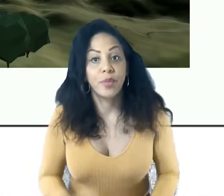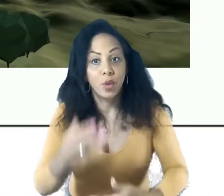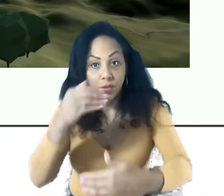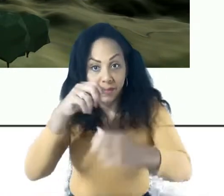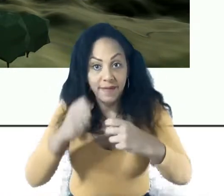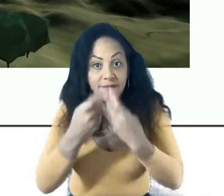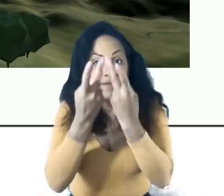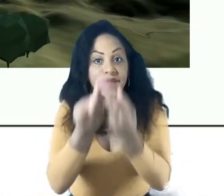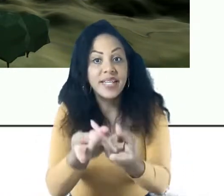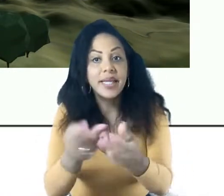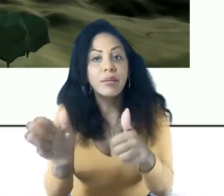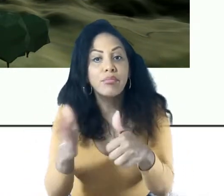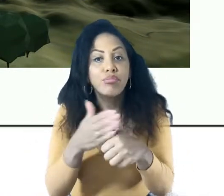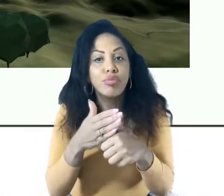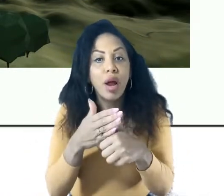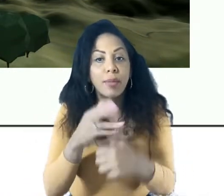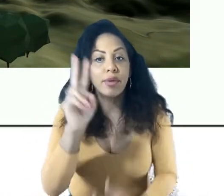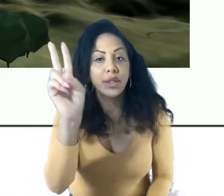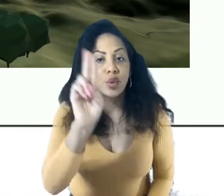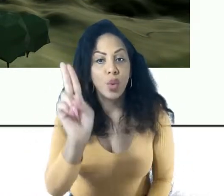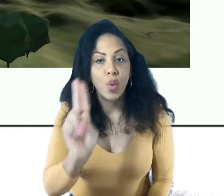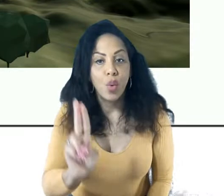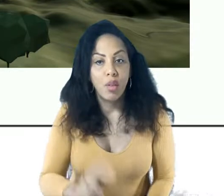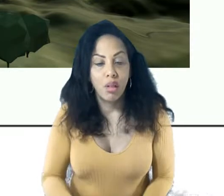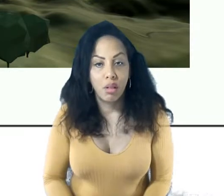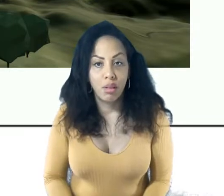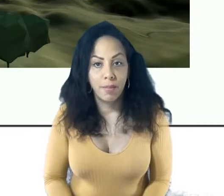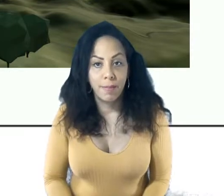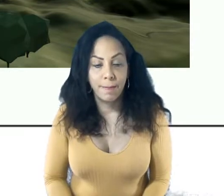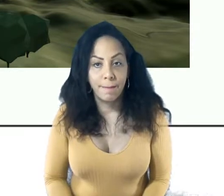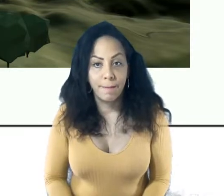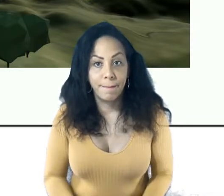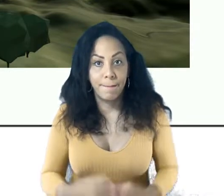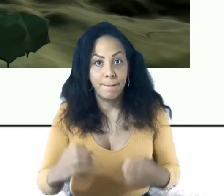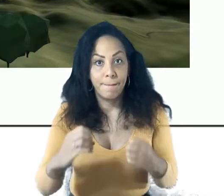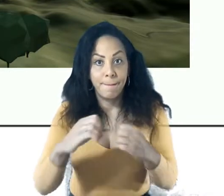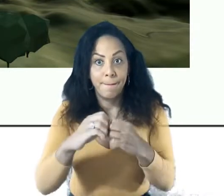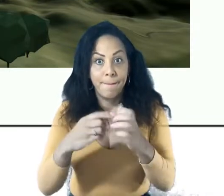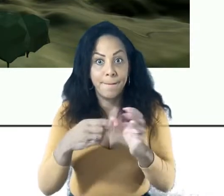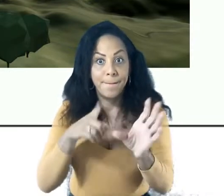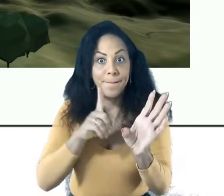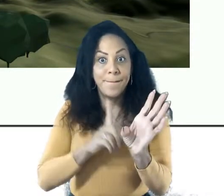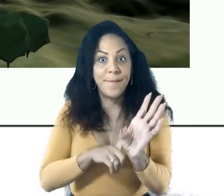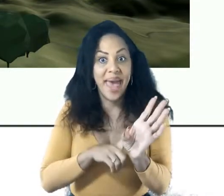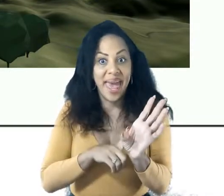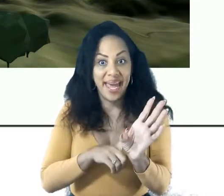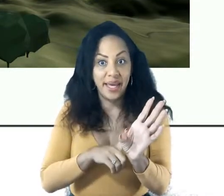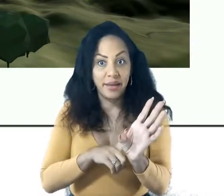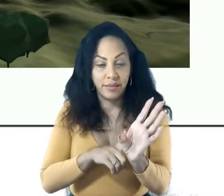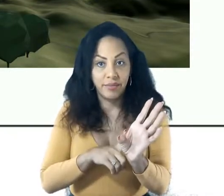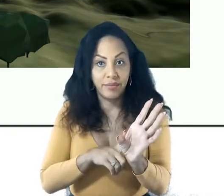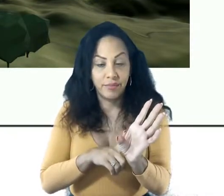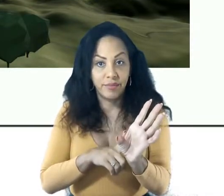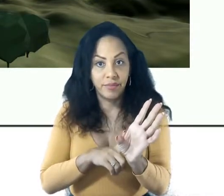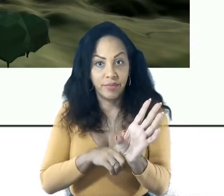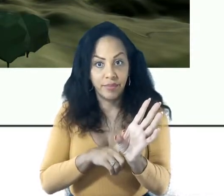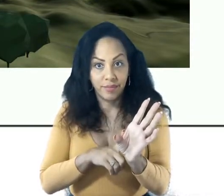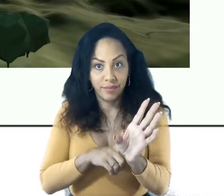and got the map of the bay projected onto huge bits of brown paper, and the